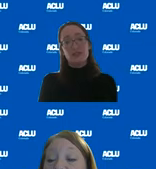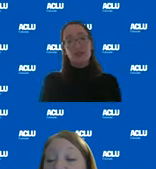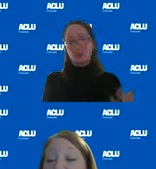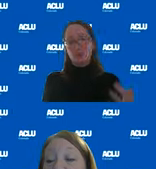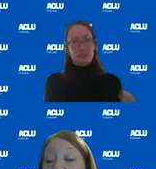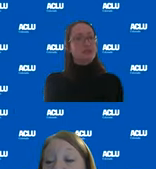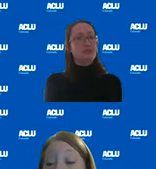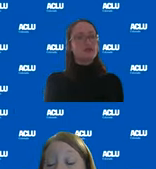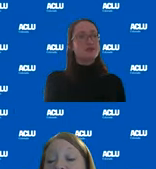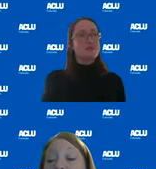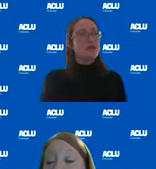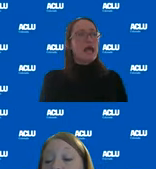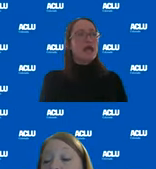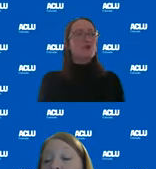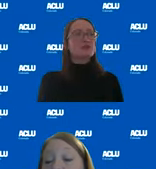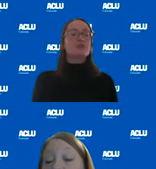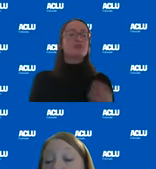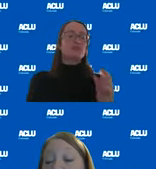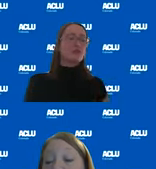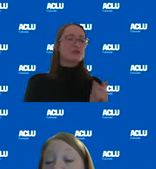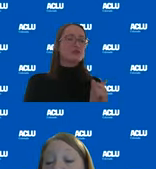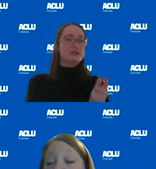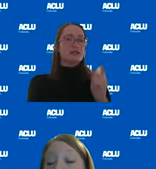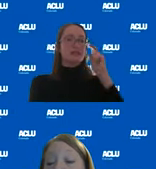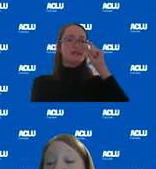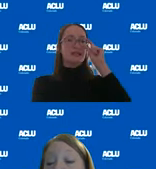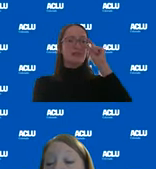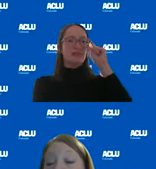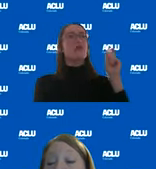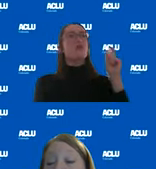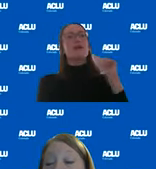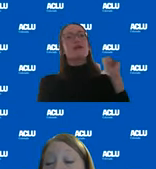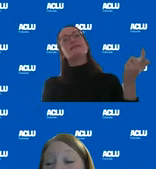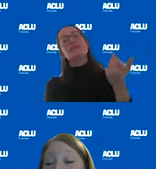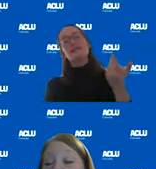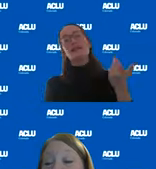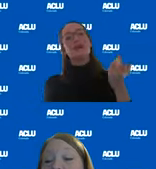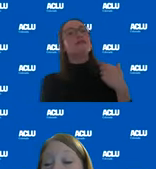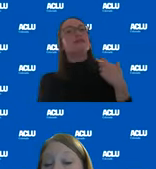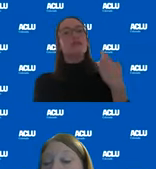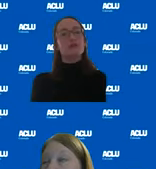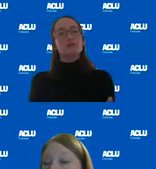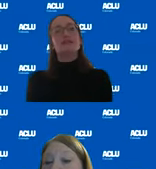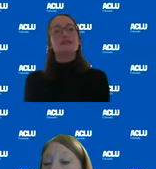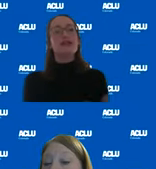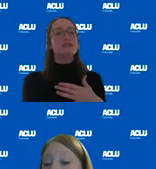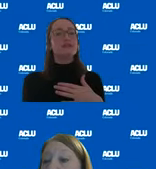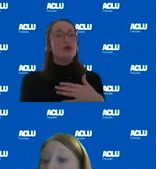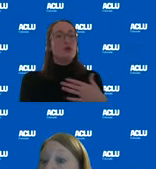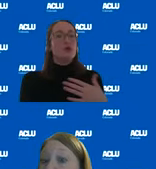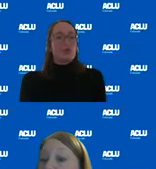specific, which is really awesome. Mm-hmm. And most people prefer the drop box because they feel wary sending it in USPS.